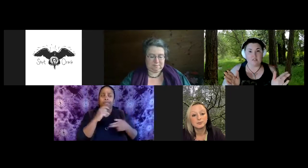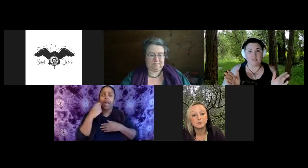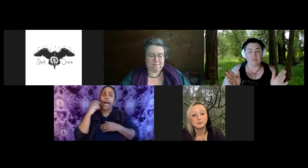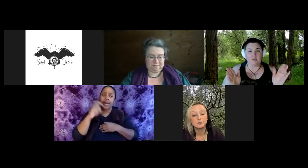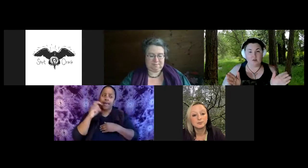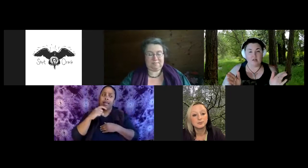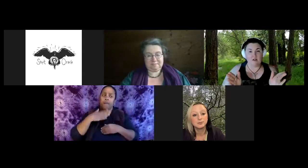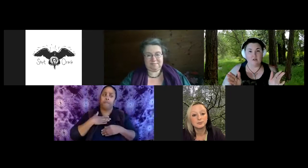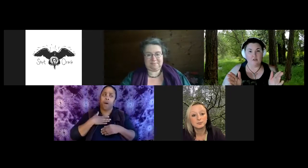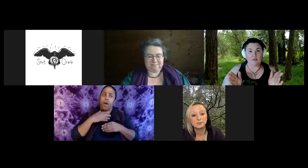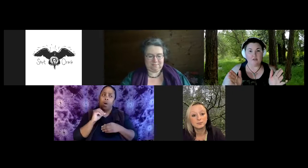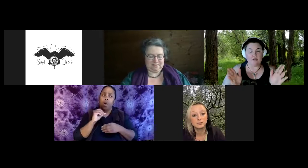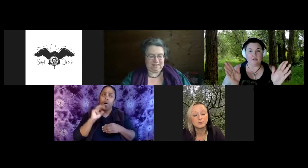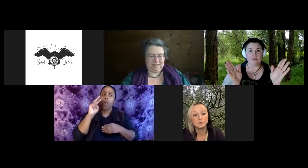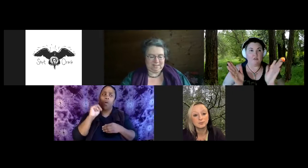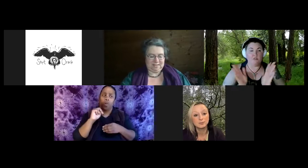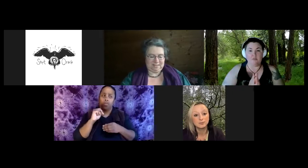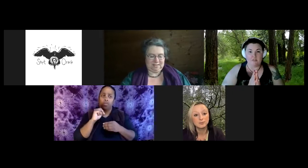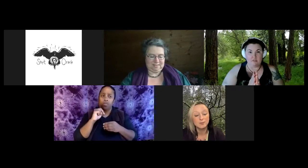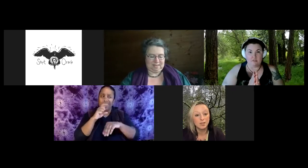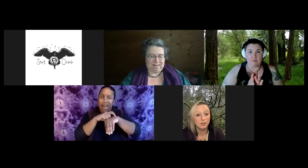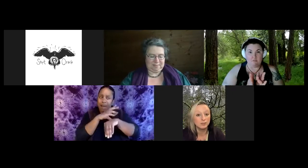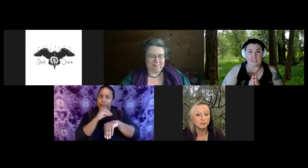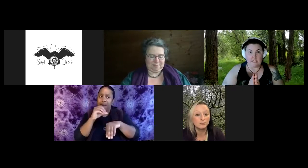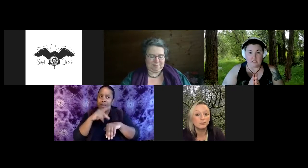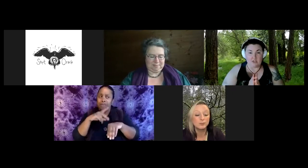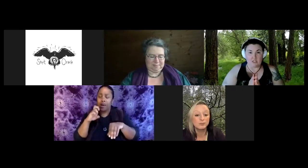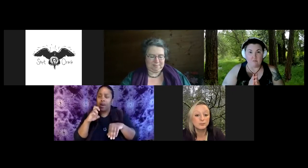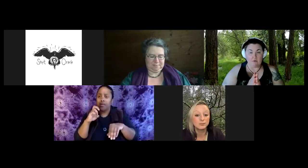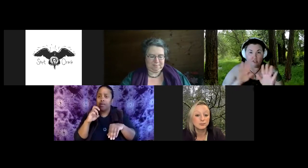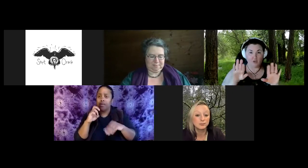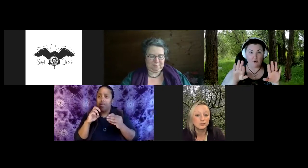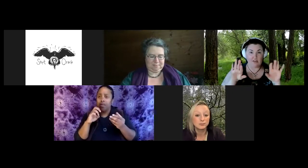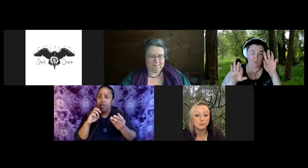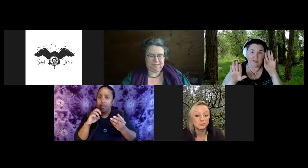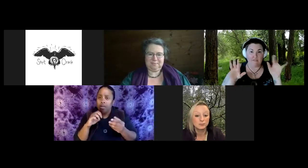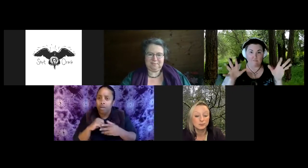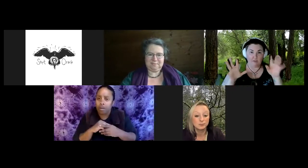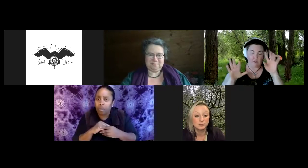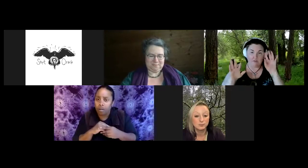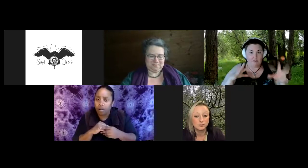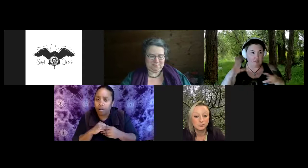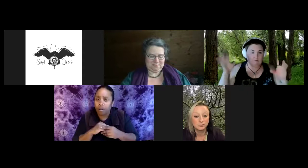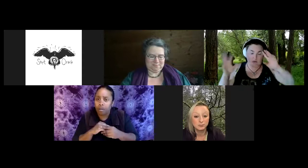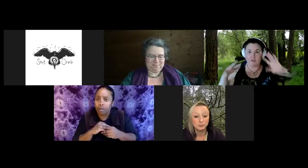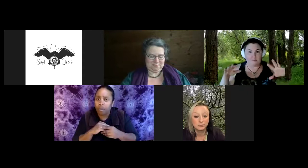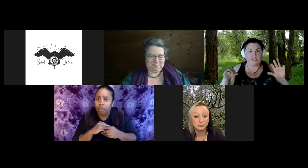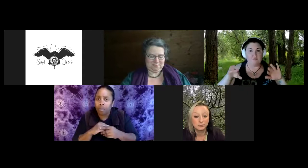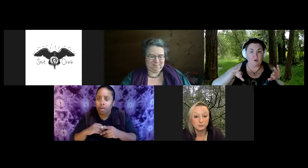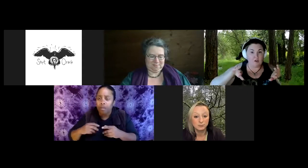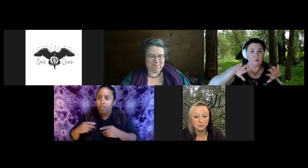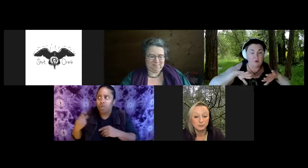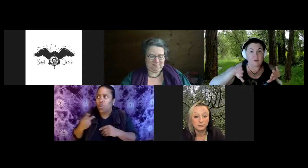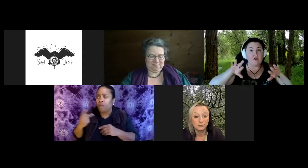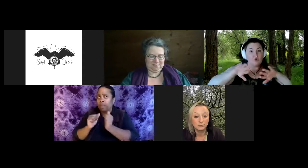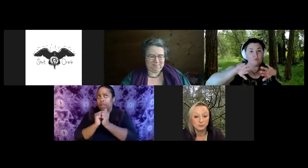and space as well. Because so I've been married for 19 years now, but we still both have like all those